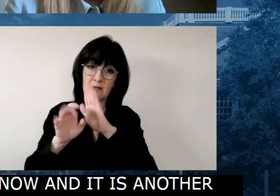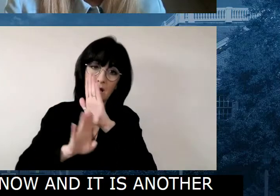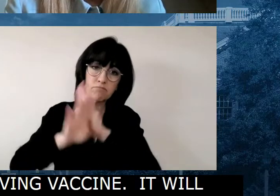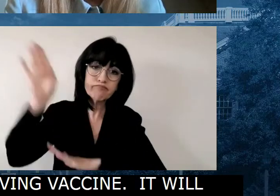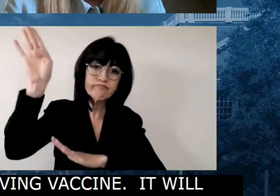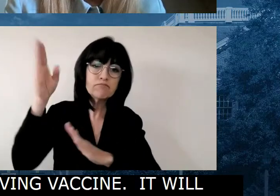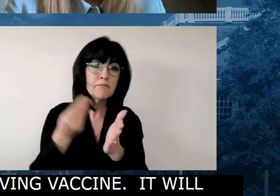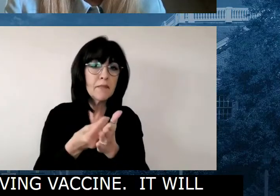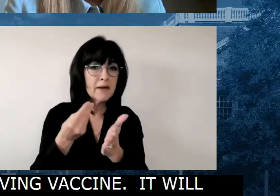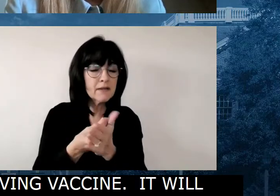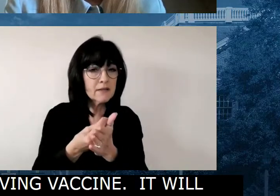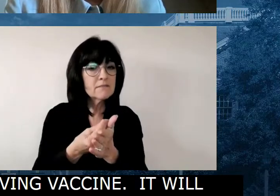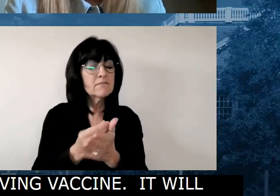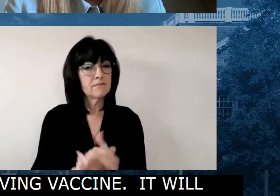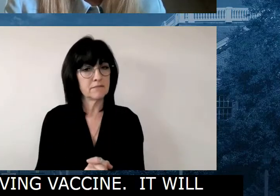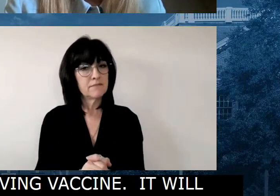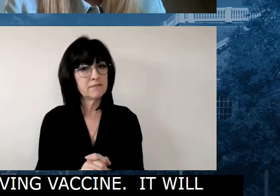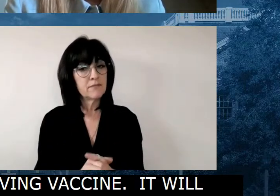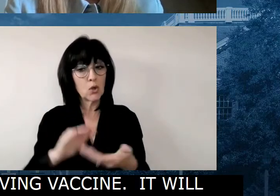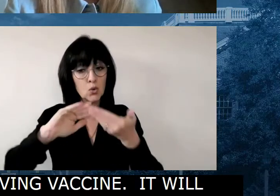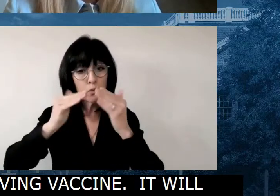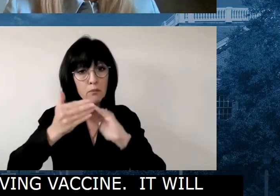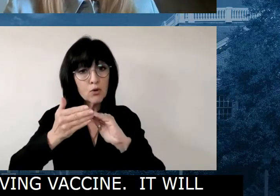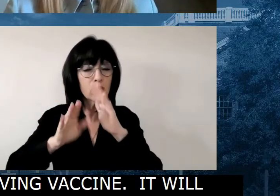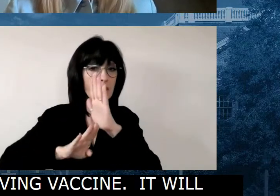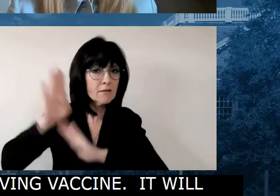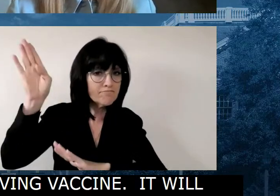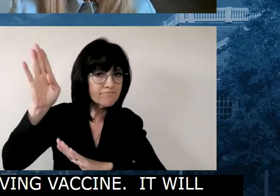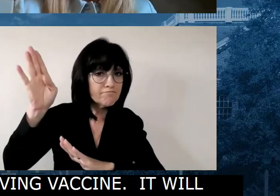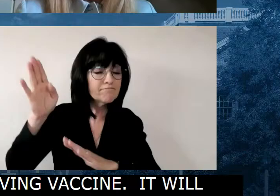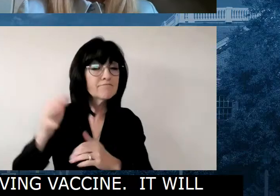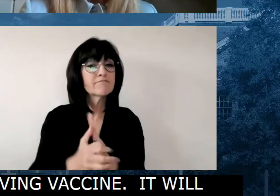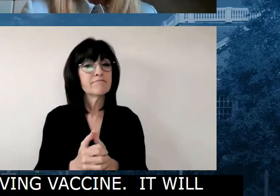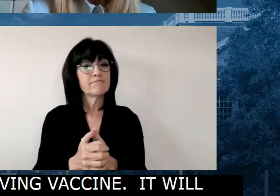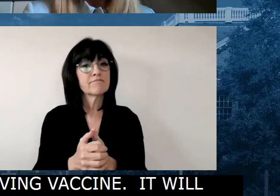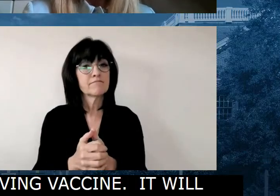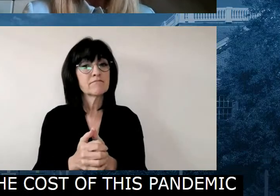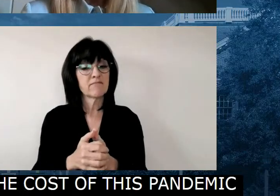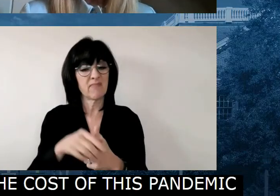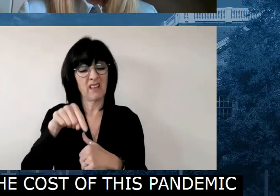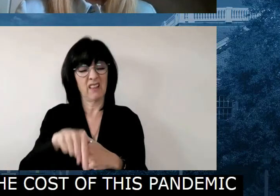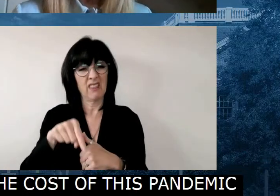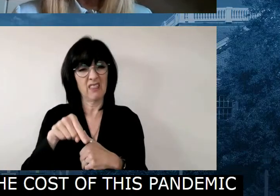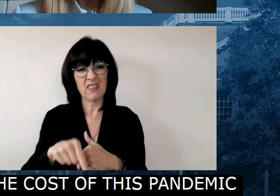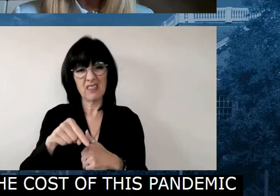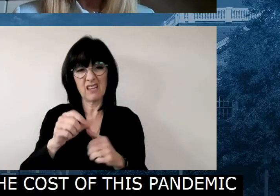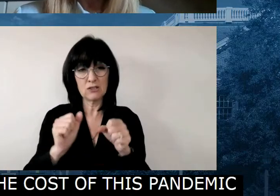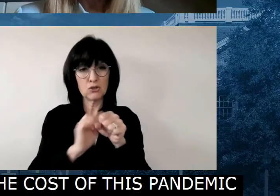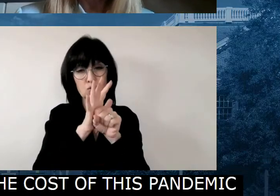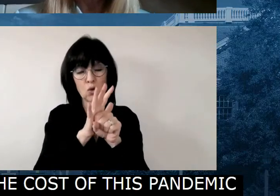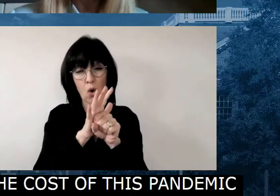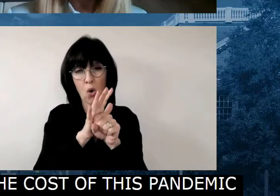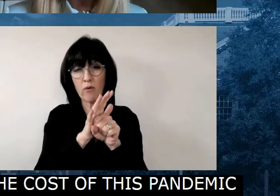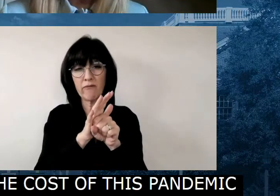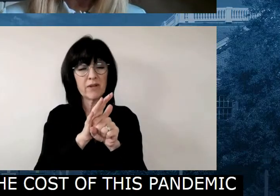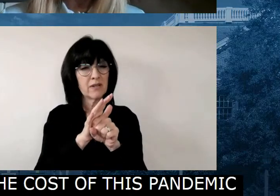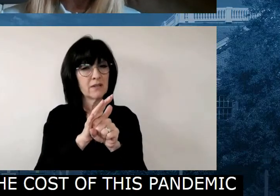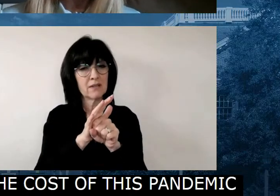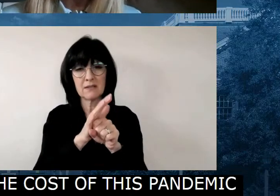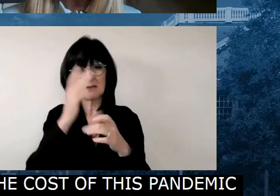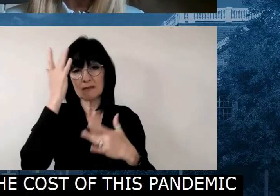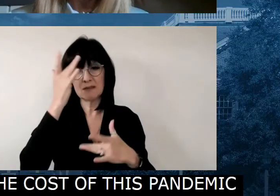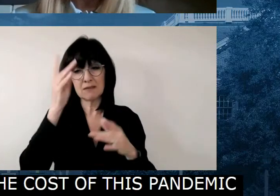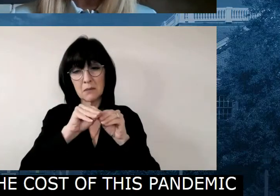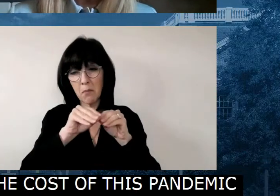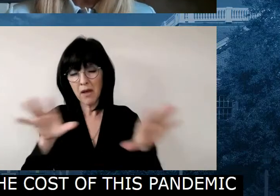this pandemic on our lives, on our family members, on those we've lost,